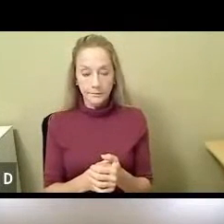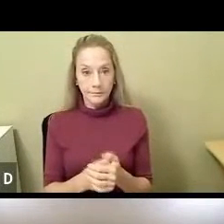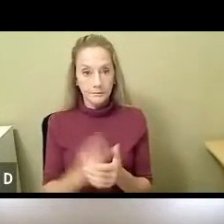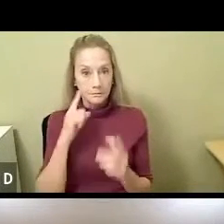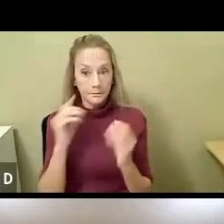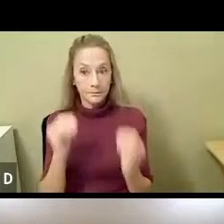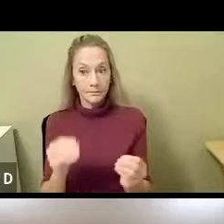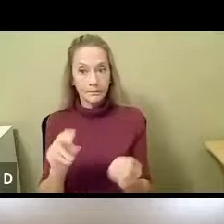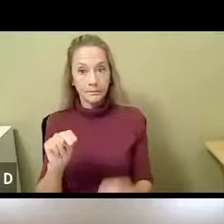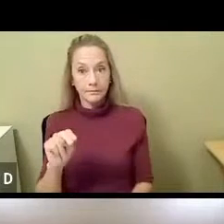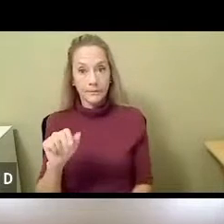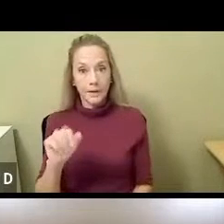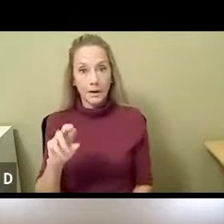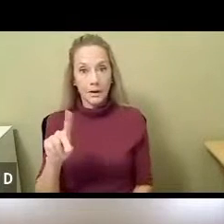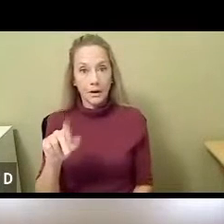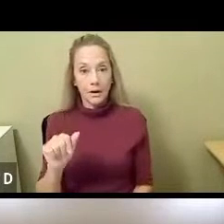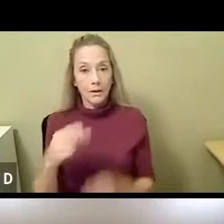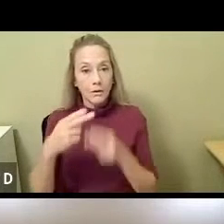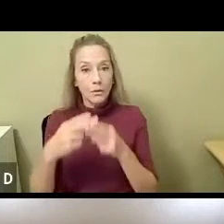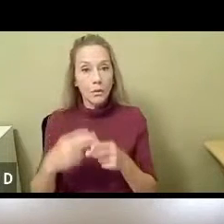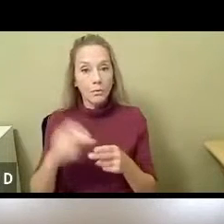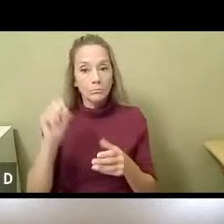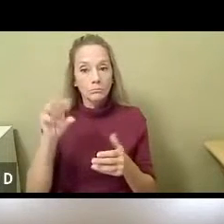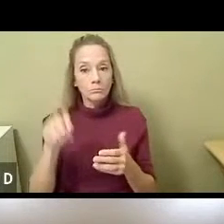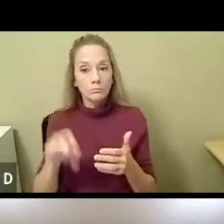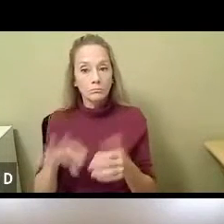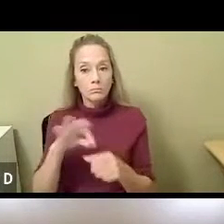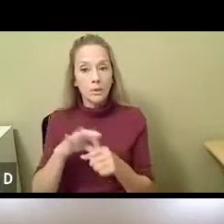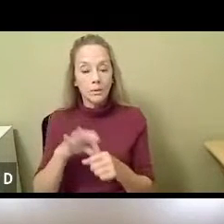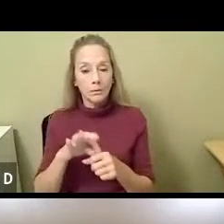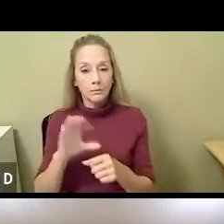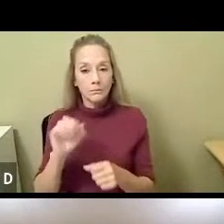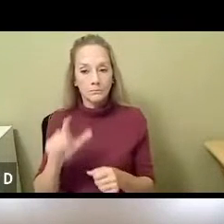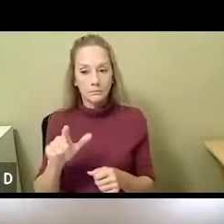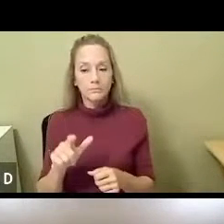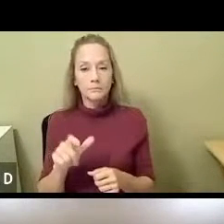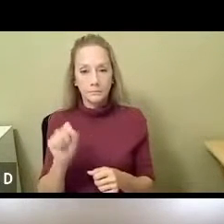Hearing none. Narda, can you do a roll call, please? This is Narda